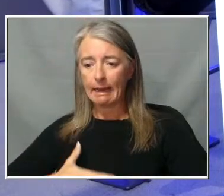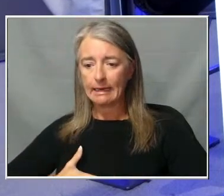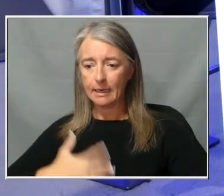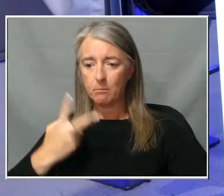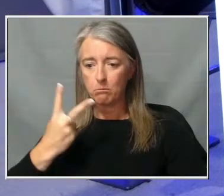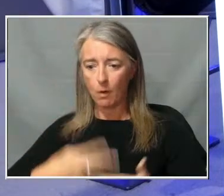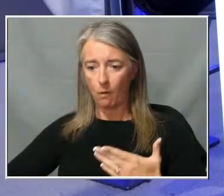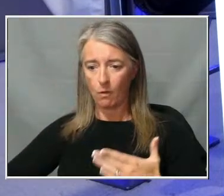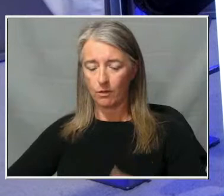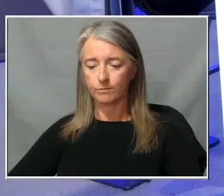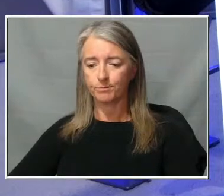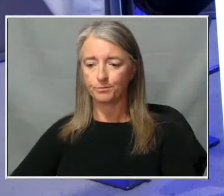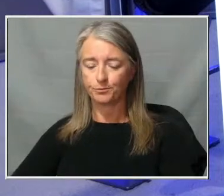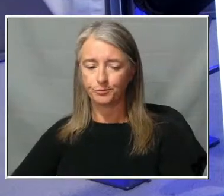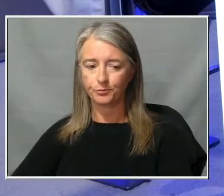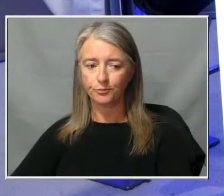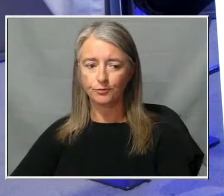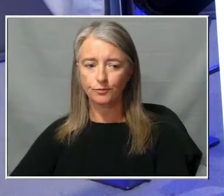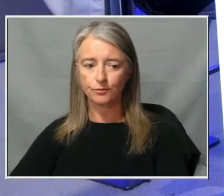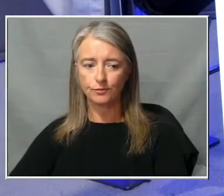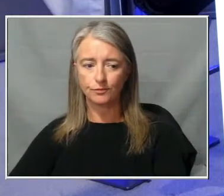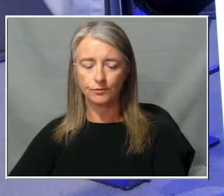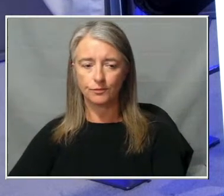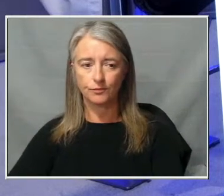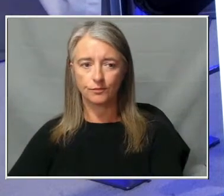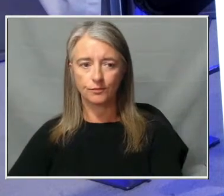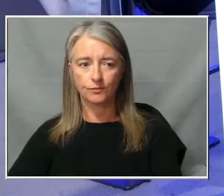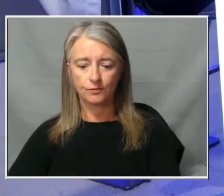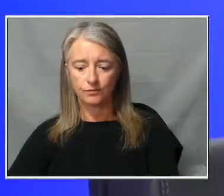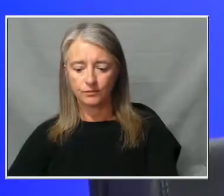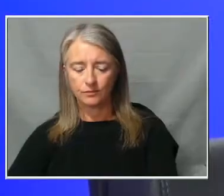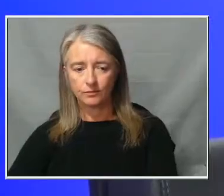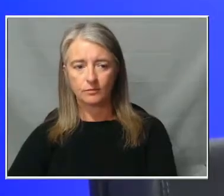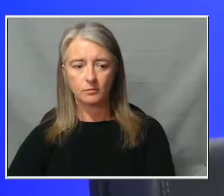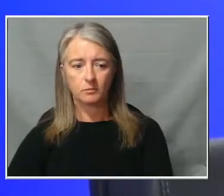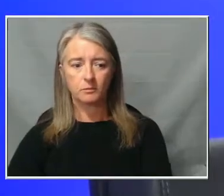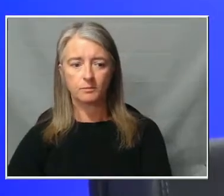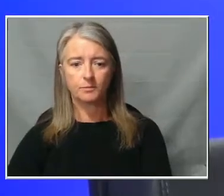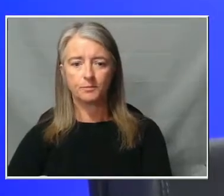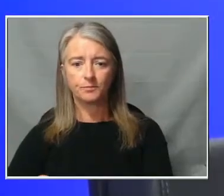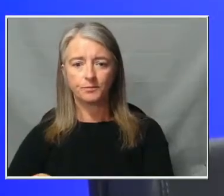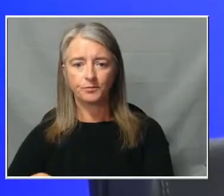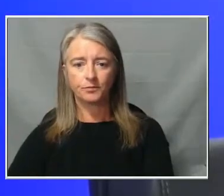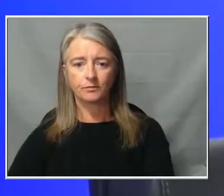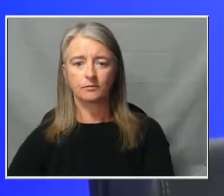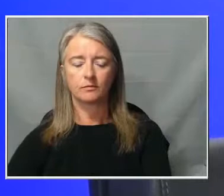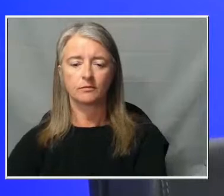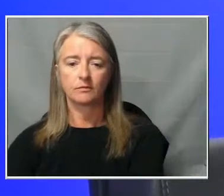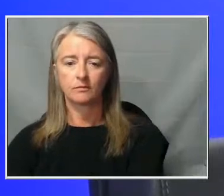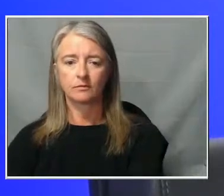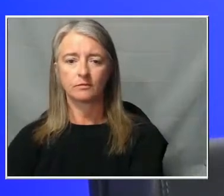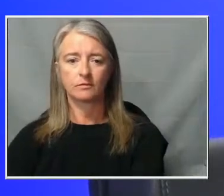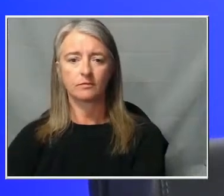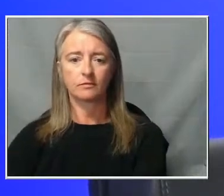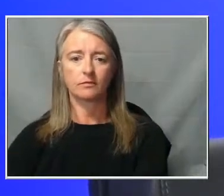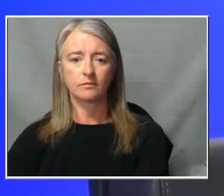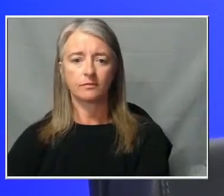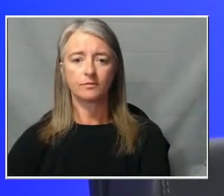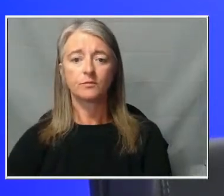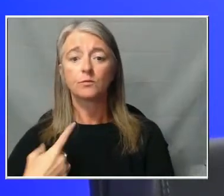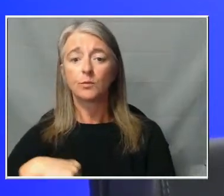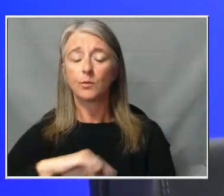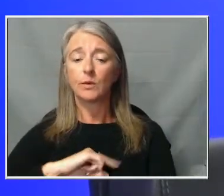just specifics of how it's changing you. So, when we talk about alcohol use disorder, we talk